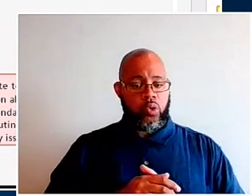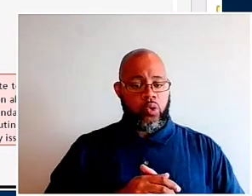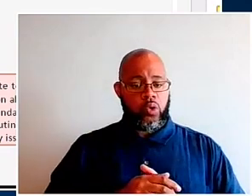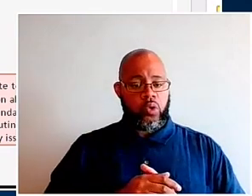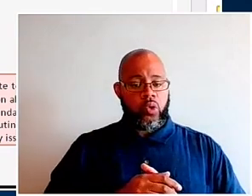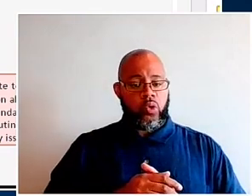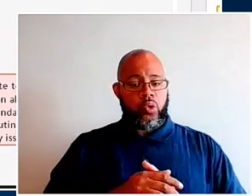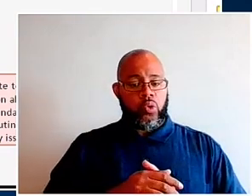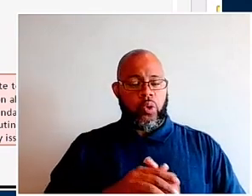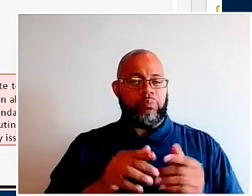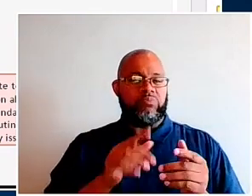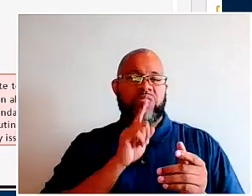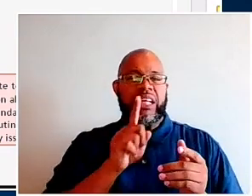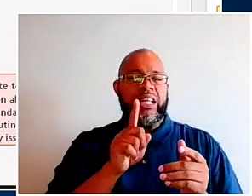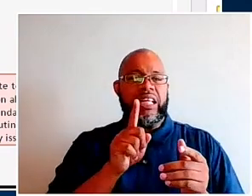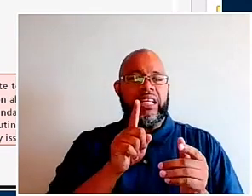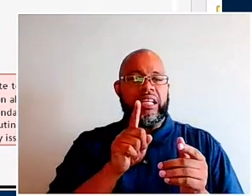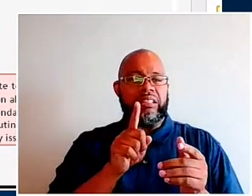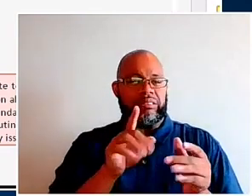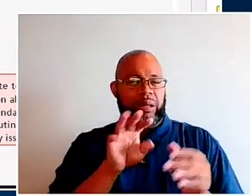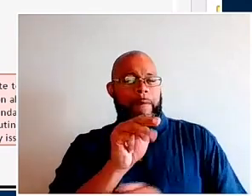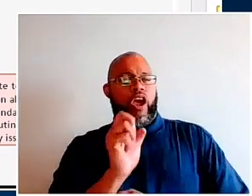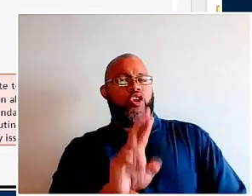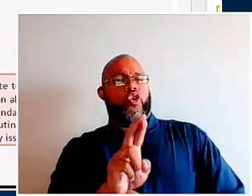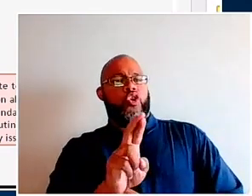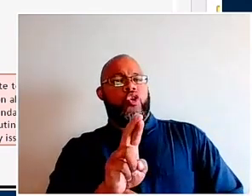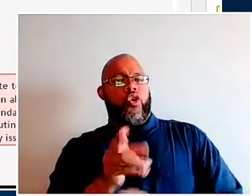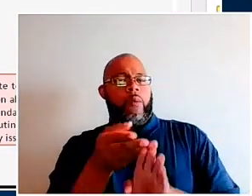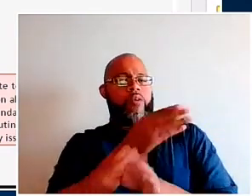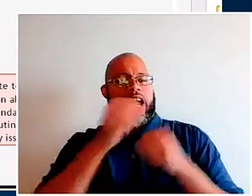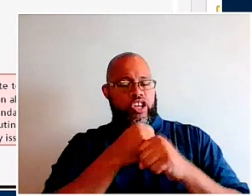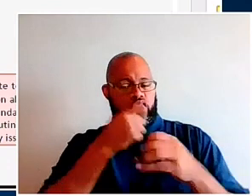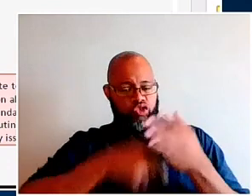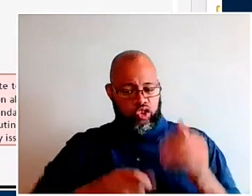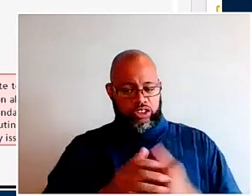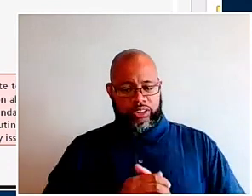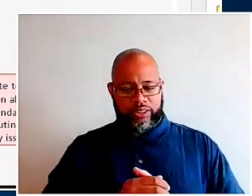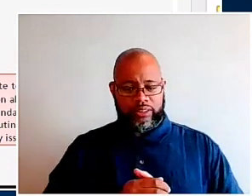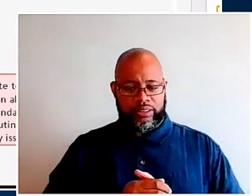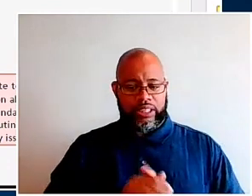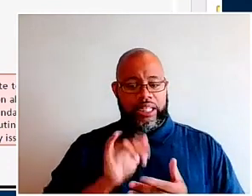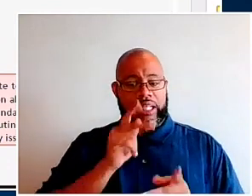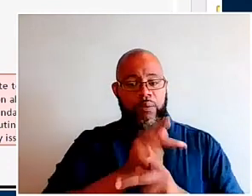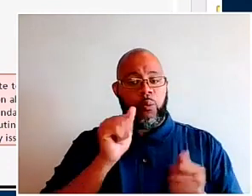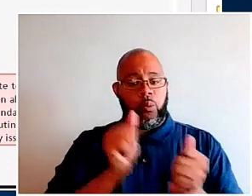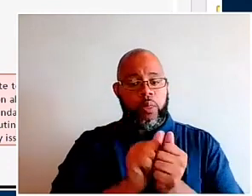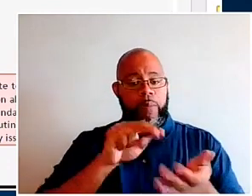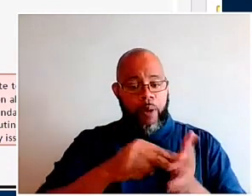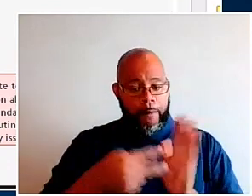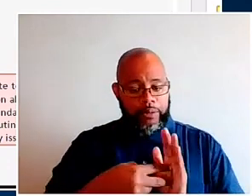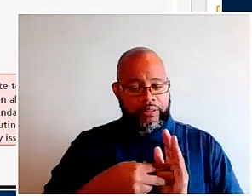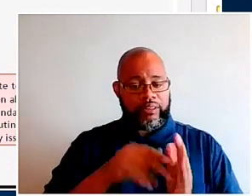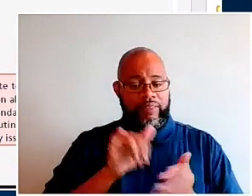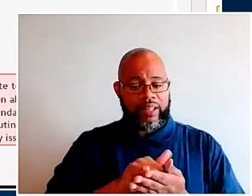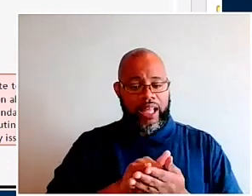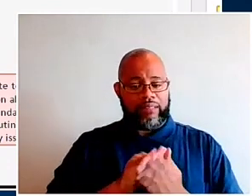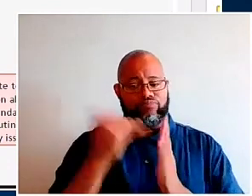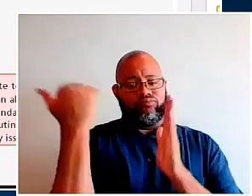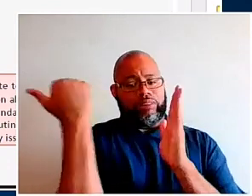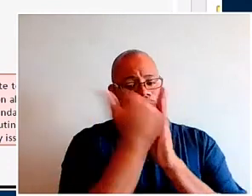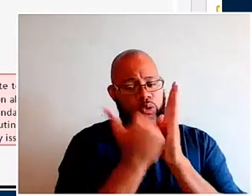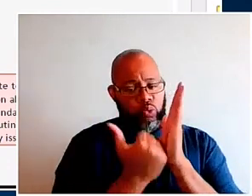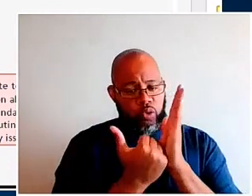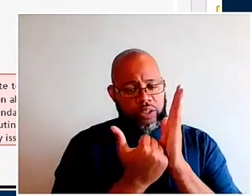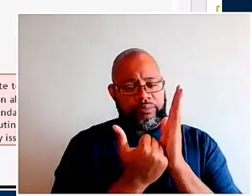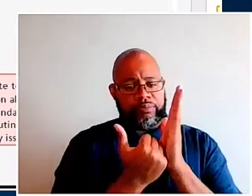charges, that in keeping with statement of Ed purpose, that it's statutory that